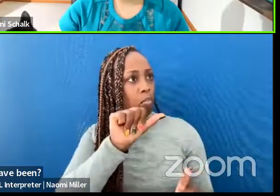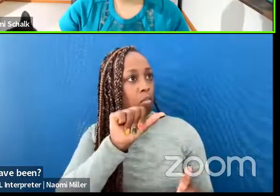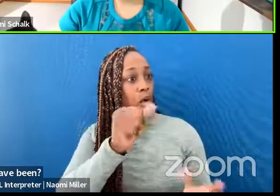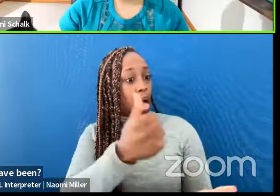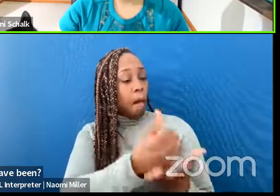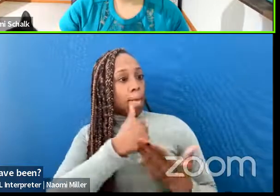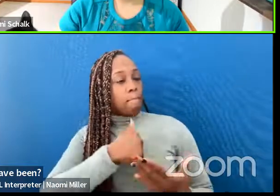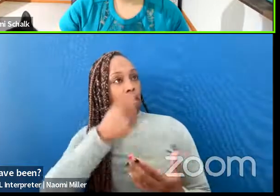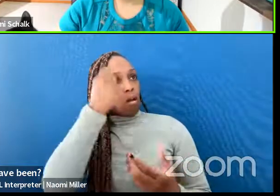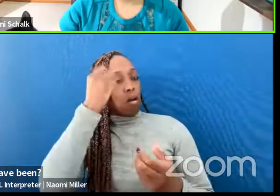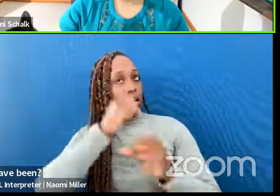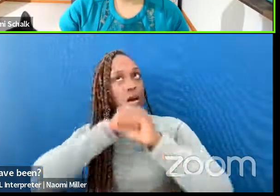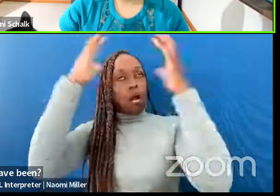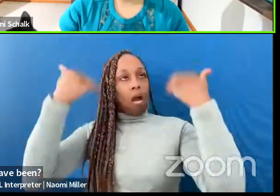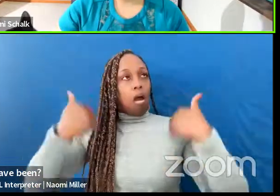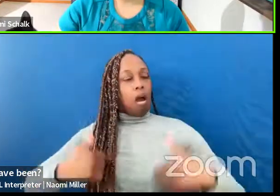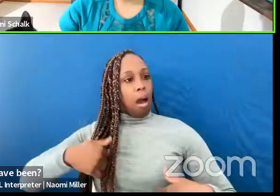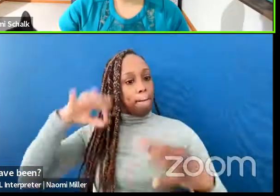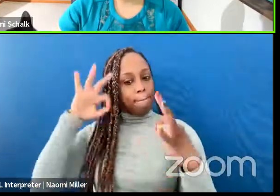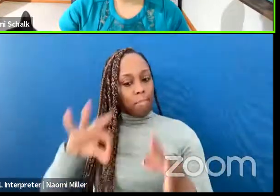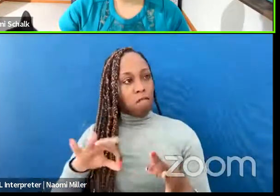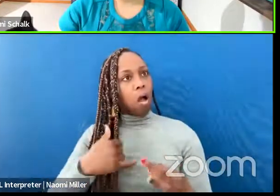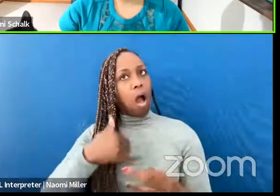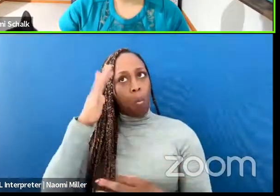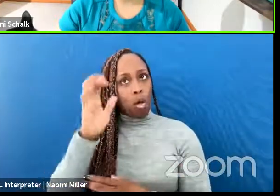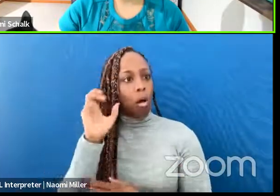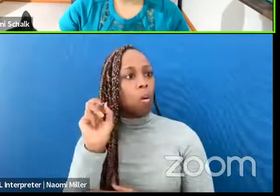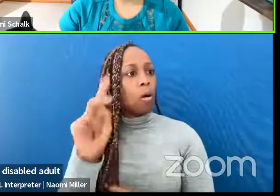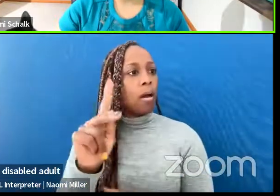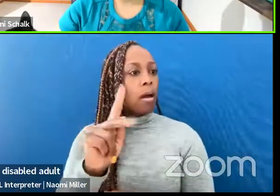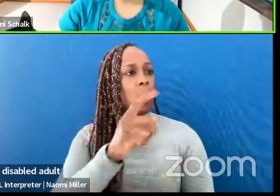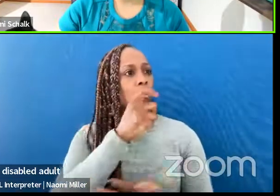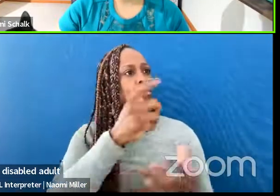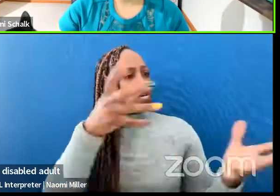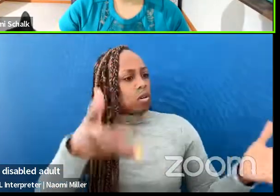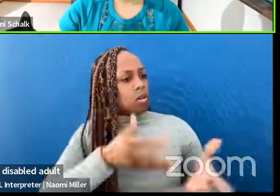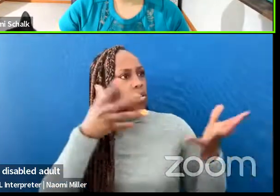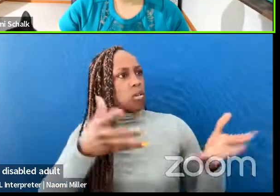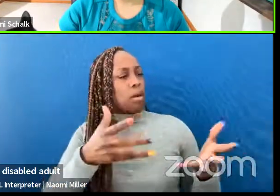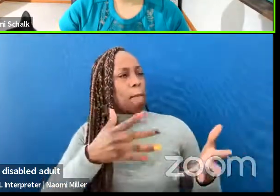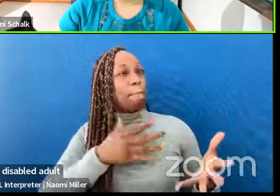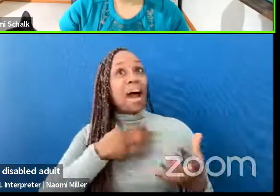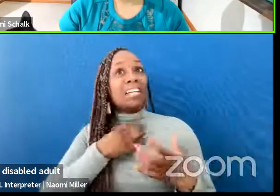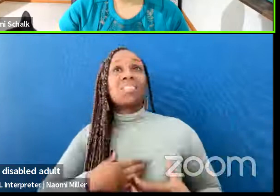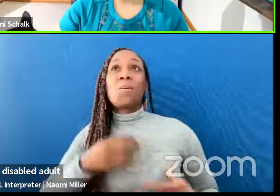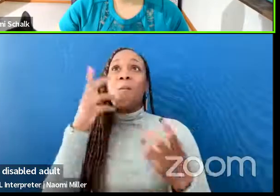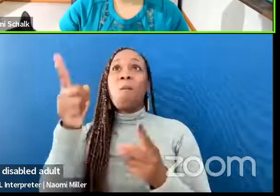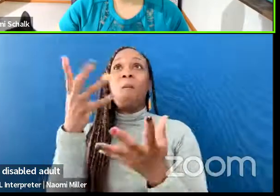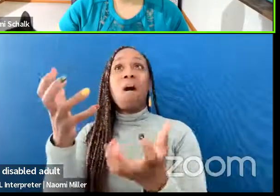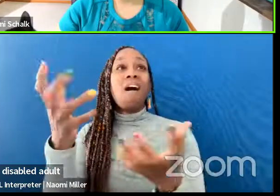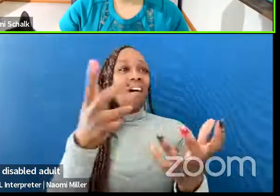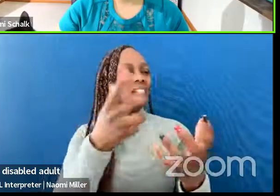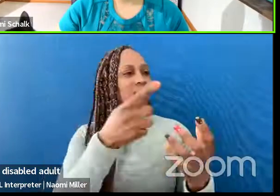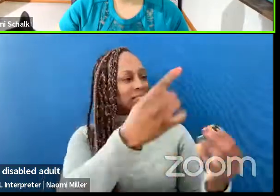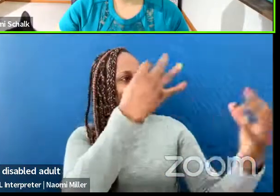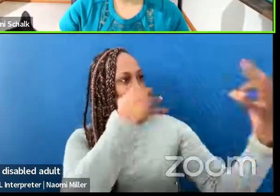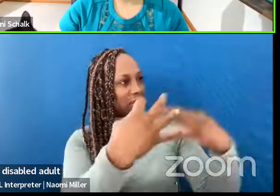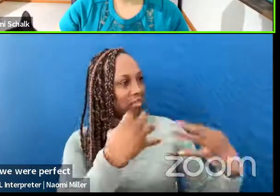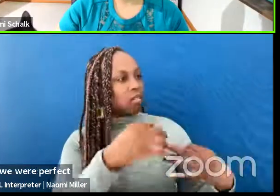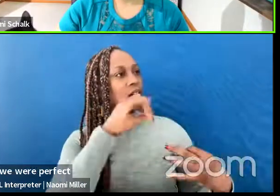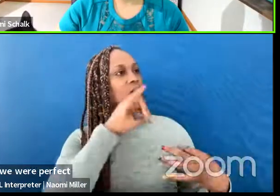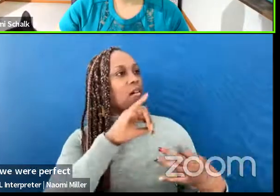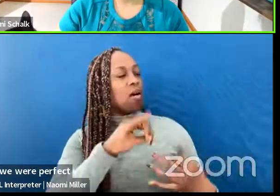to be okay? Someone who gave us words for our desires, for what was happening with our body minds.